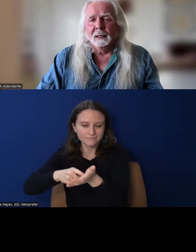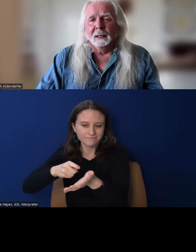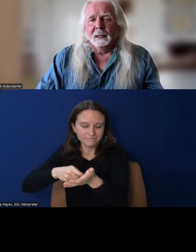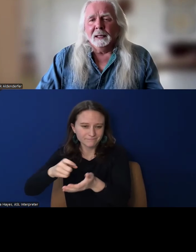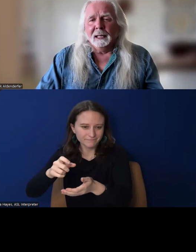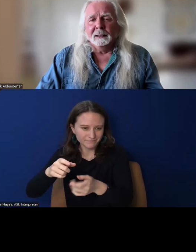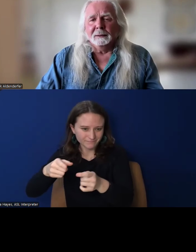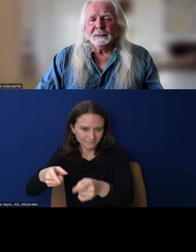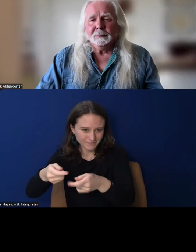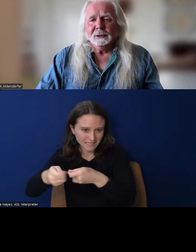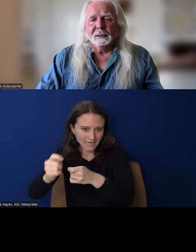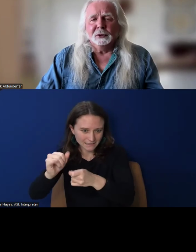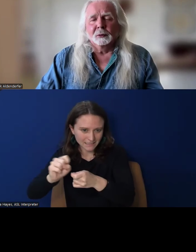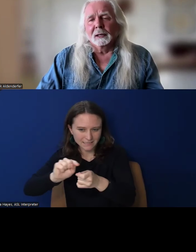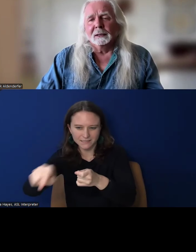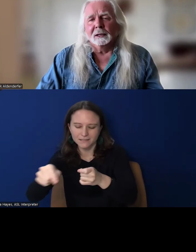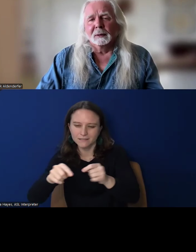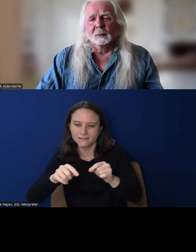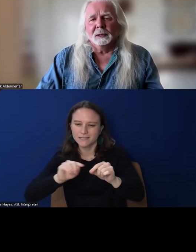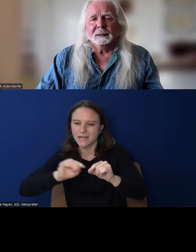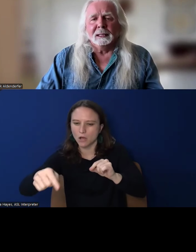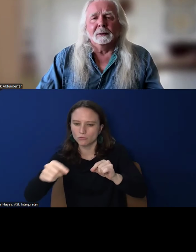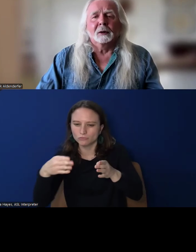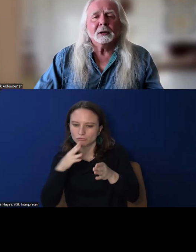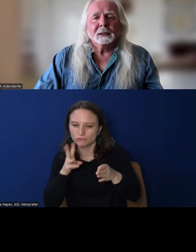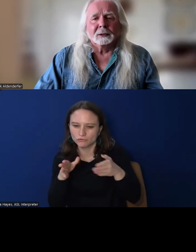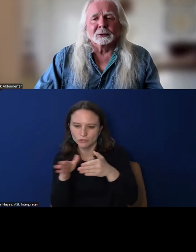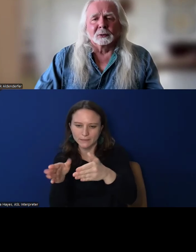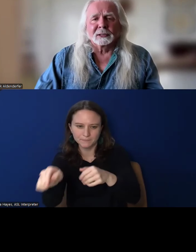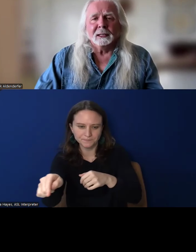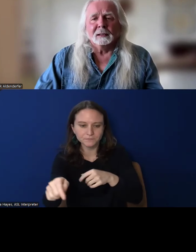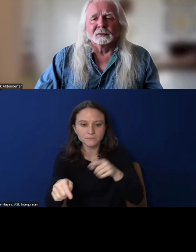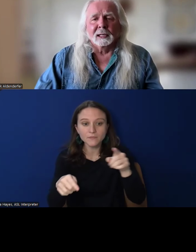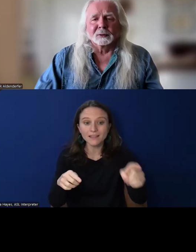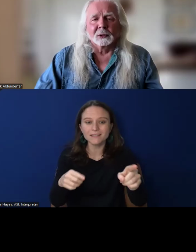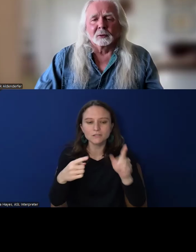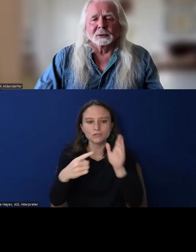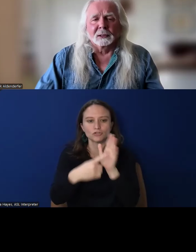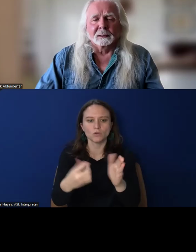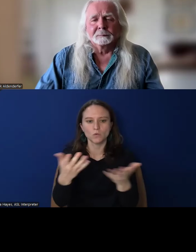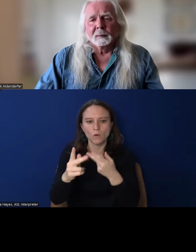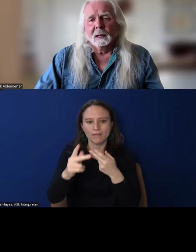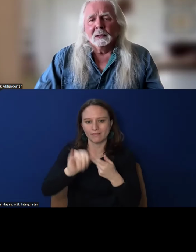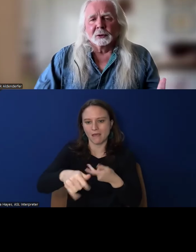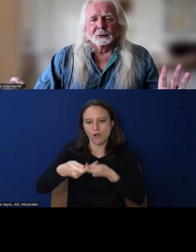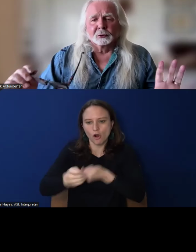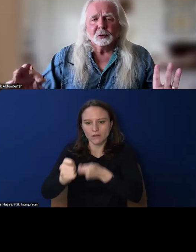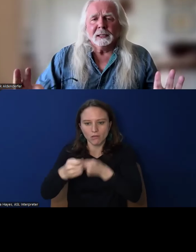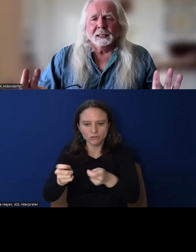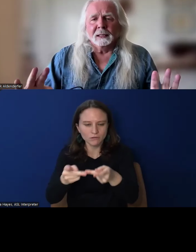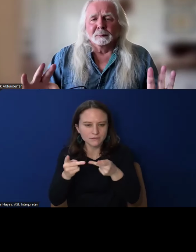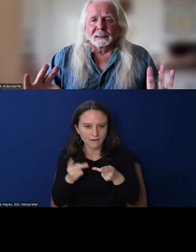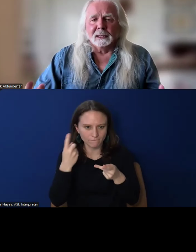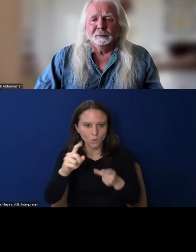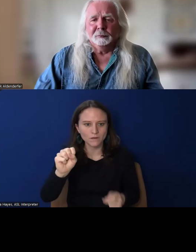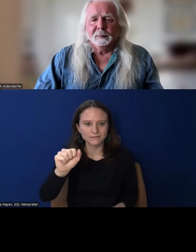downstream. And this image gives you an idea about what the archaeological site of Samzong looks like. So you're looking